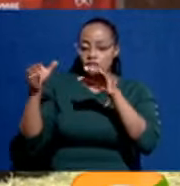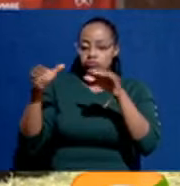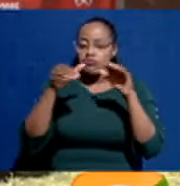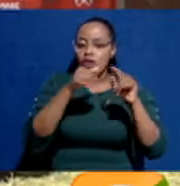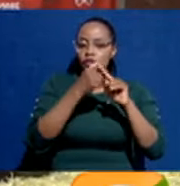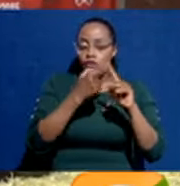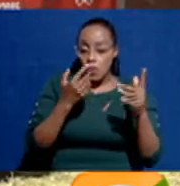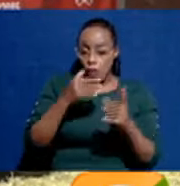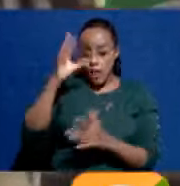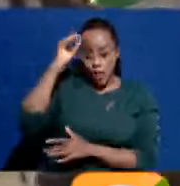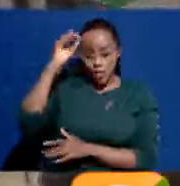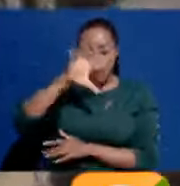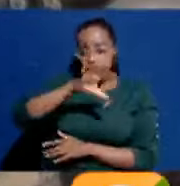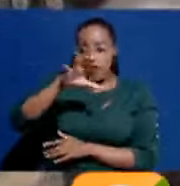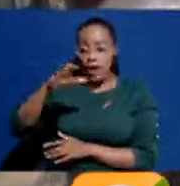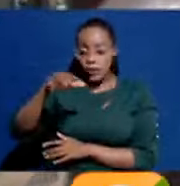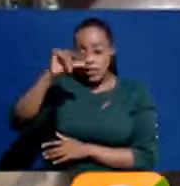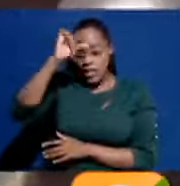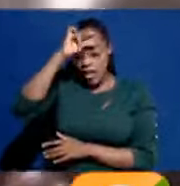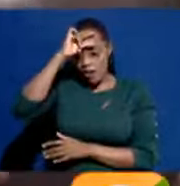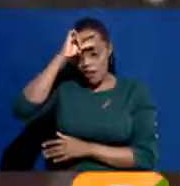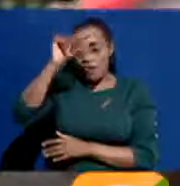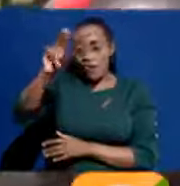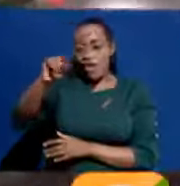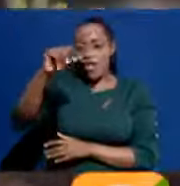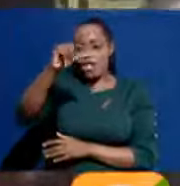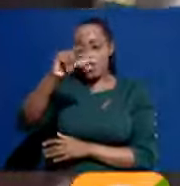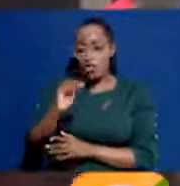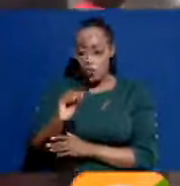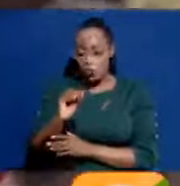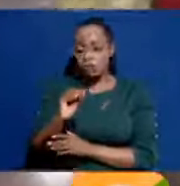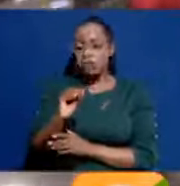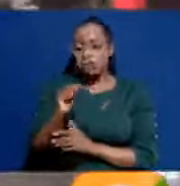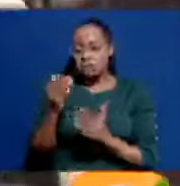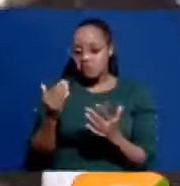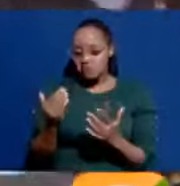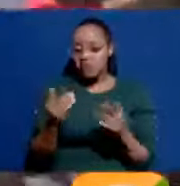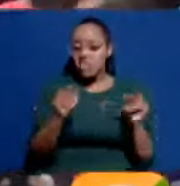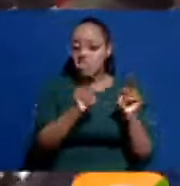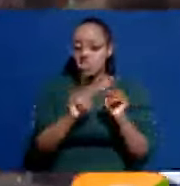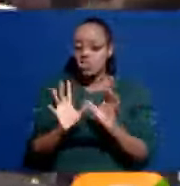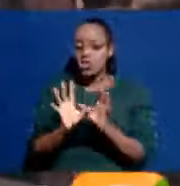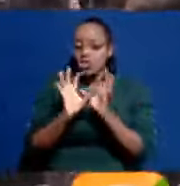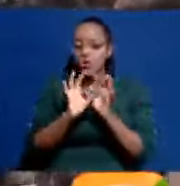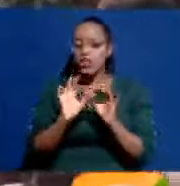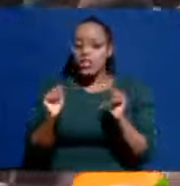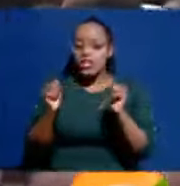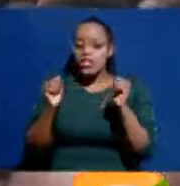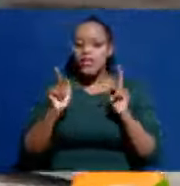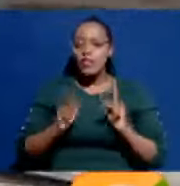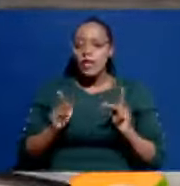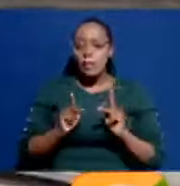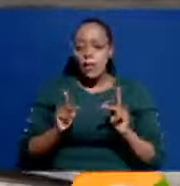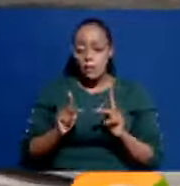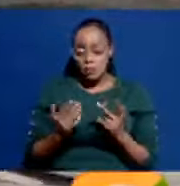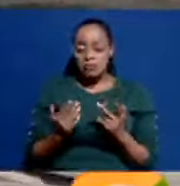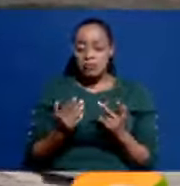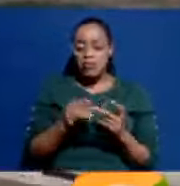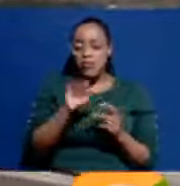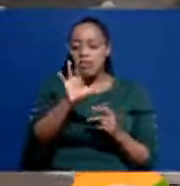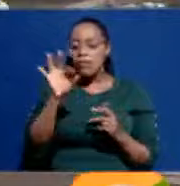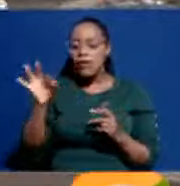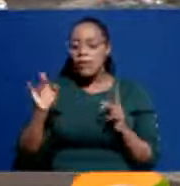Kiambu County government and non-governmental humanitarian agencies joined the rescue and recovery